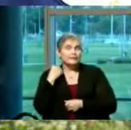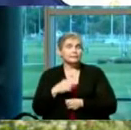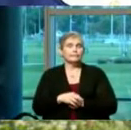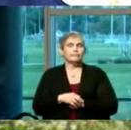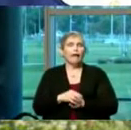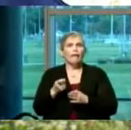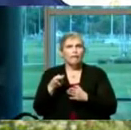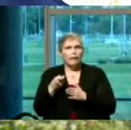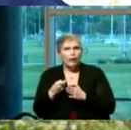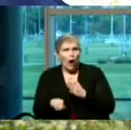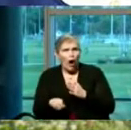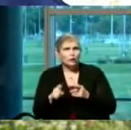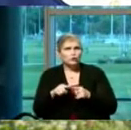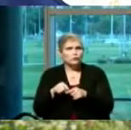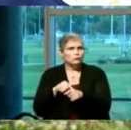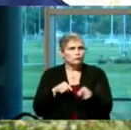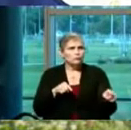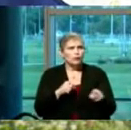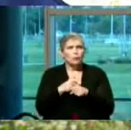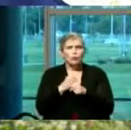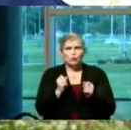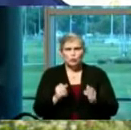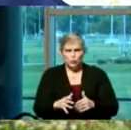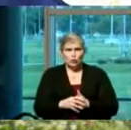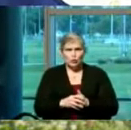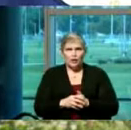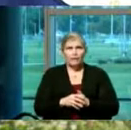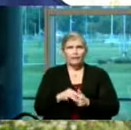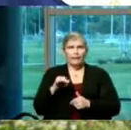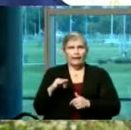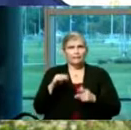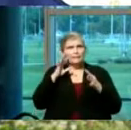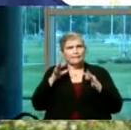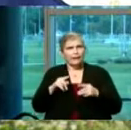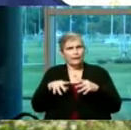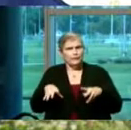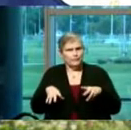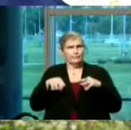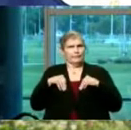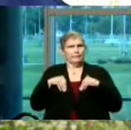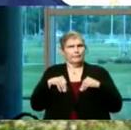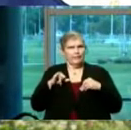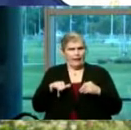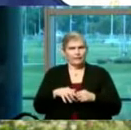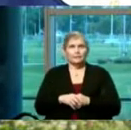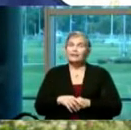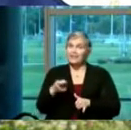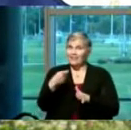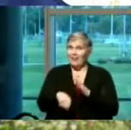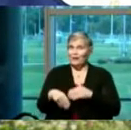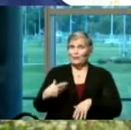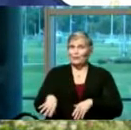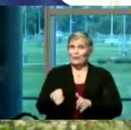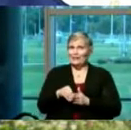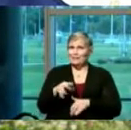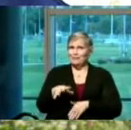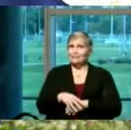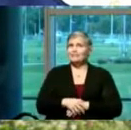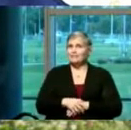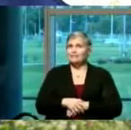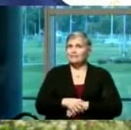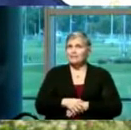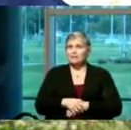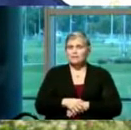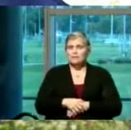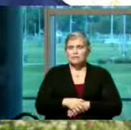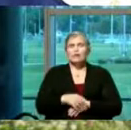the cost to producers in adopting these practices. These costs can be very expensive, and the